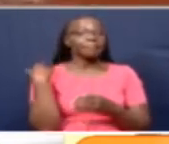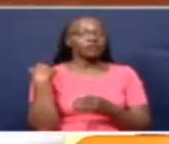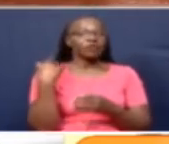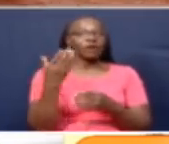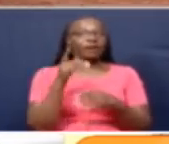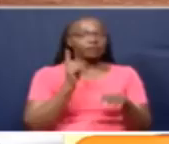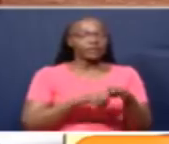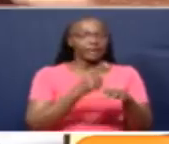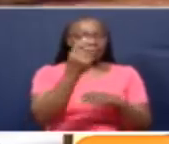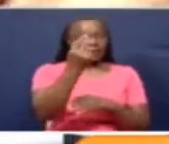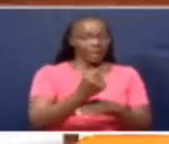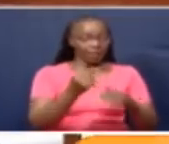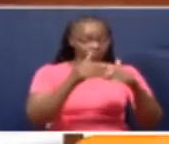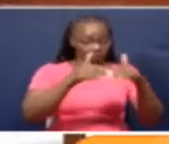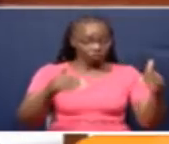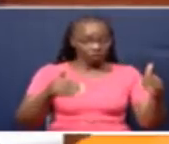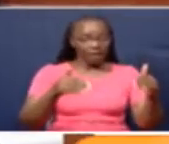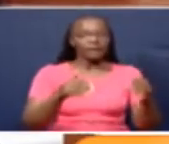border,